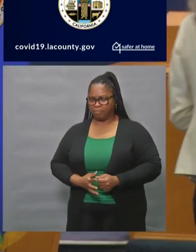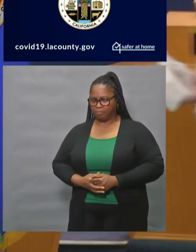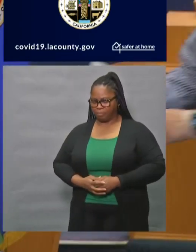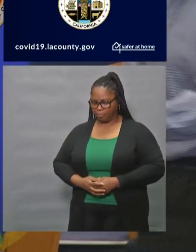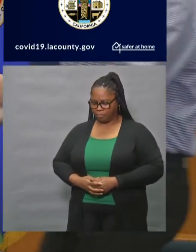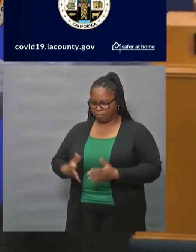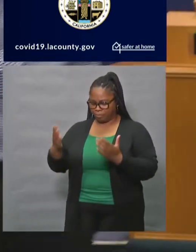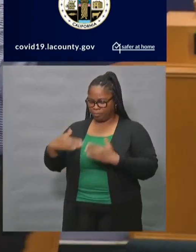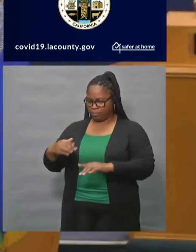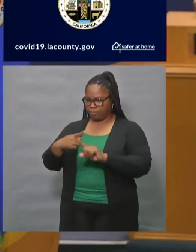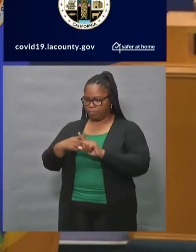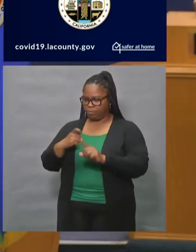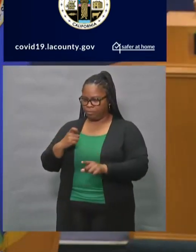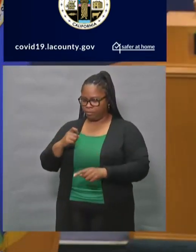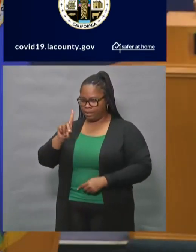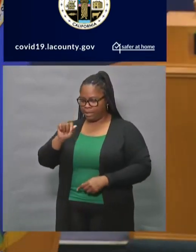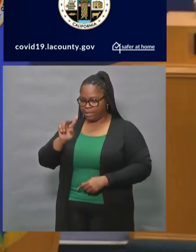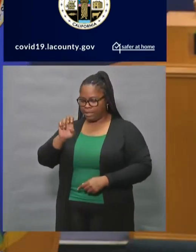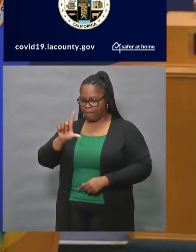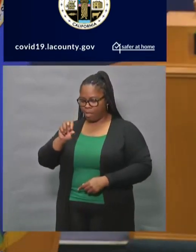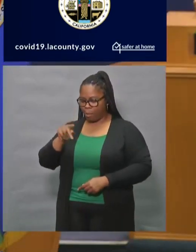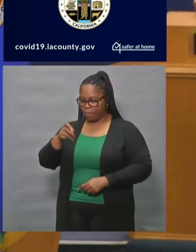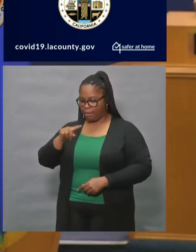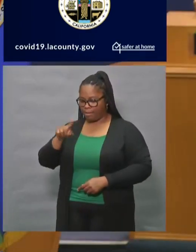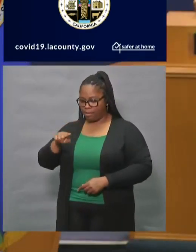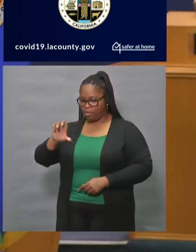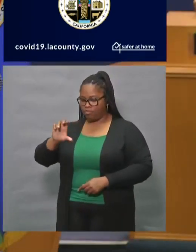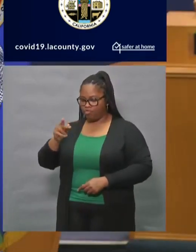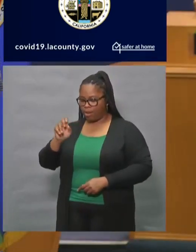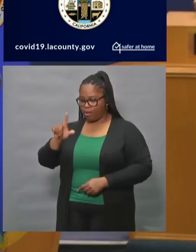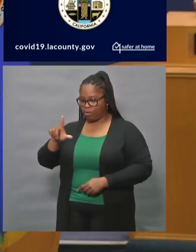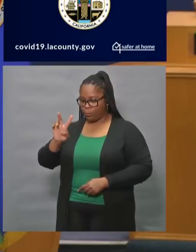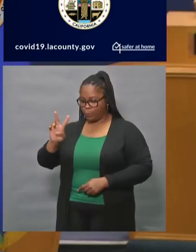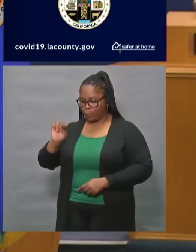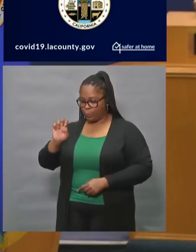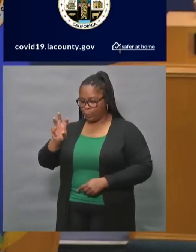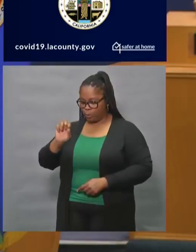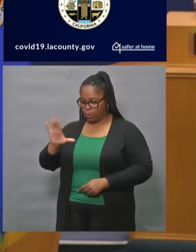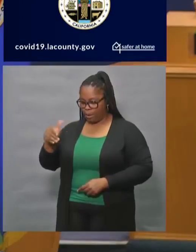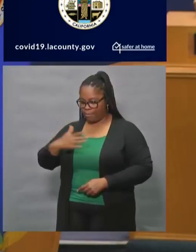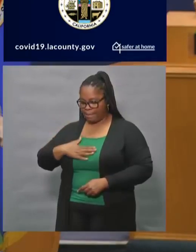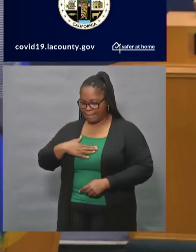That'll come from the line of Dave Lopez, Channel 2 News. Please go ahead.